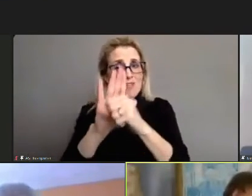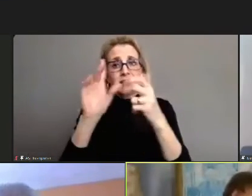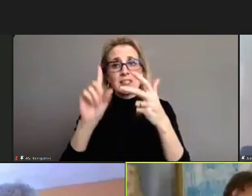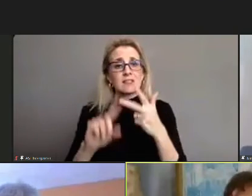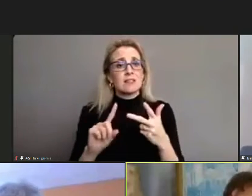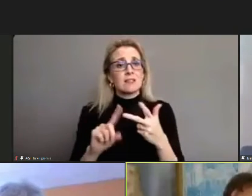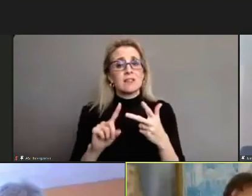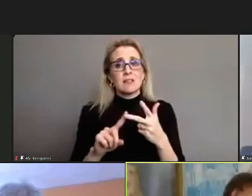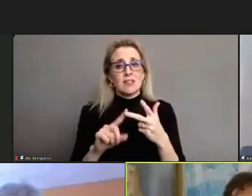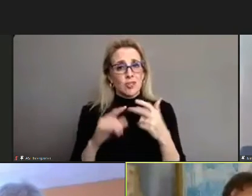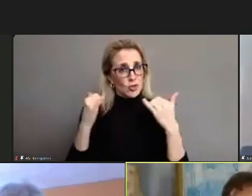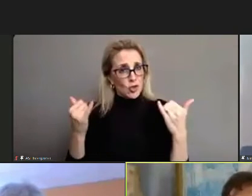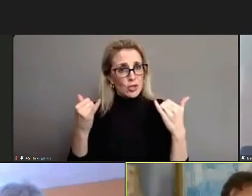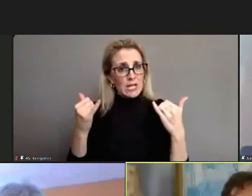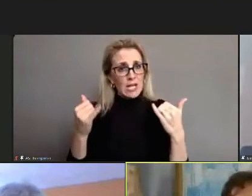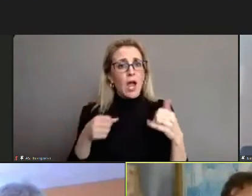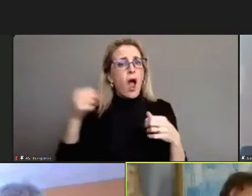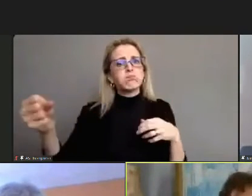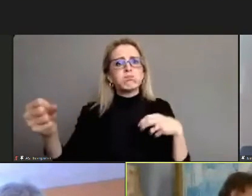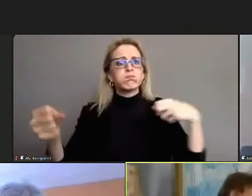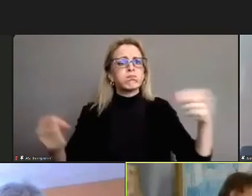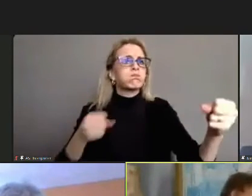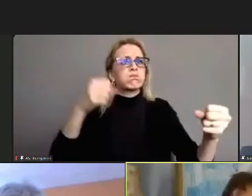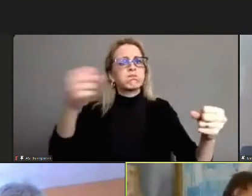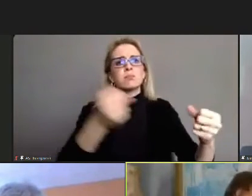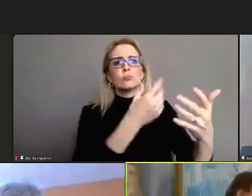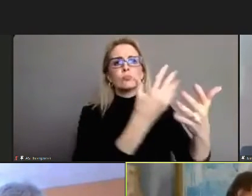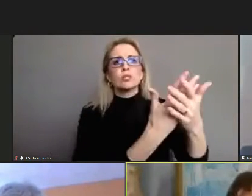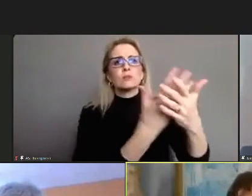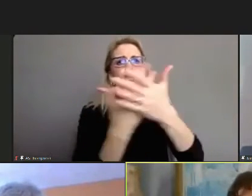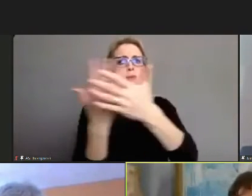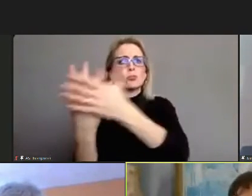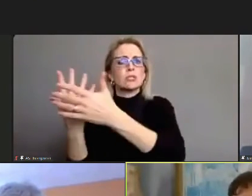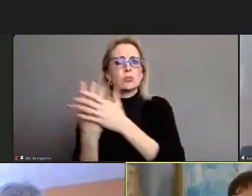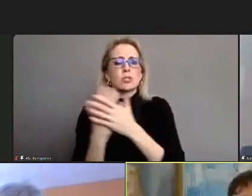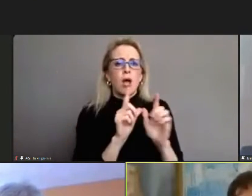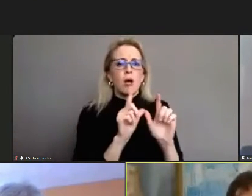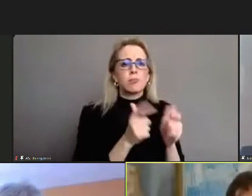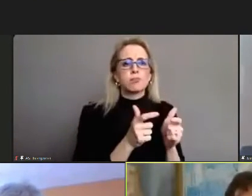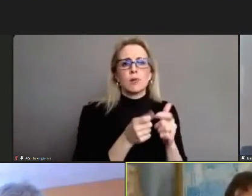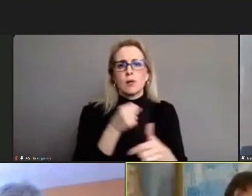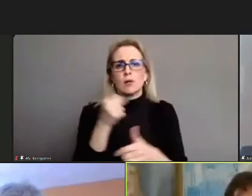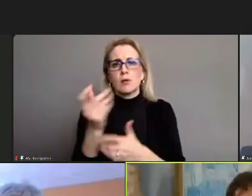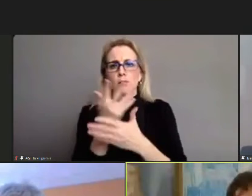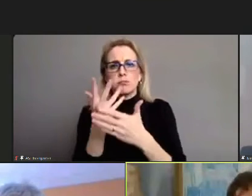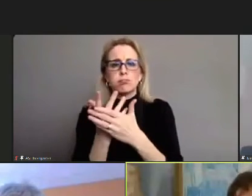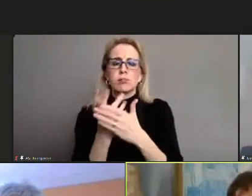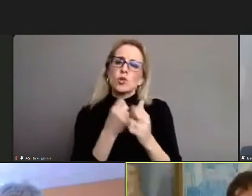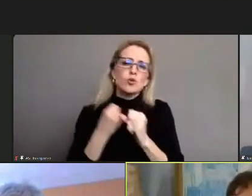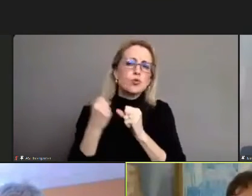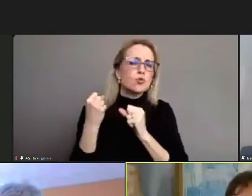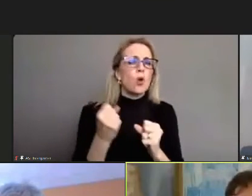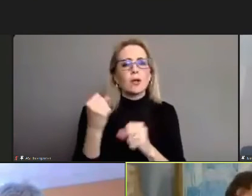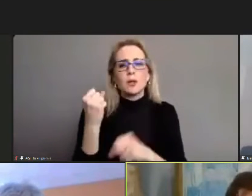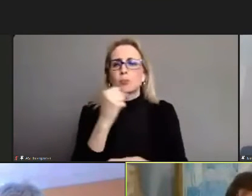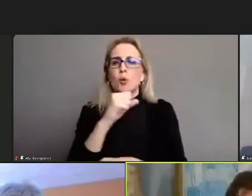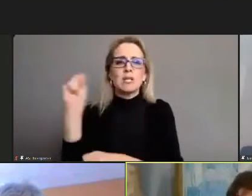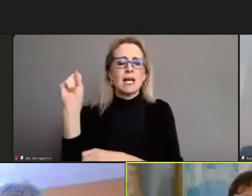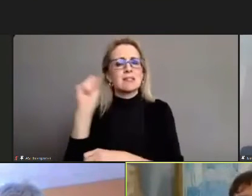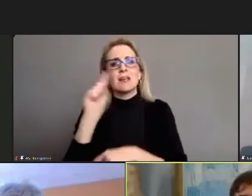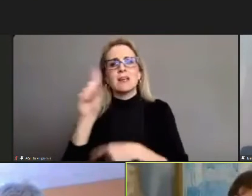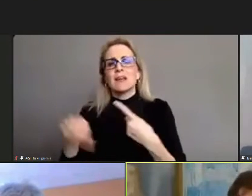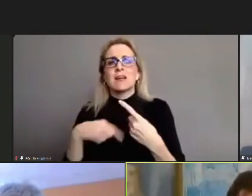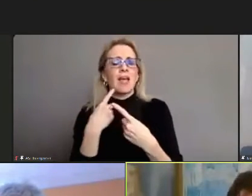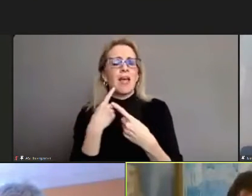prison. We, along with all the workers, strongly protest against this attack on workers by the